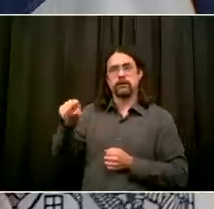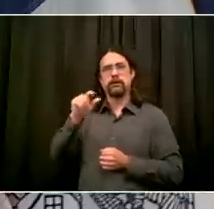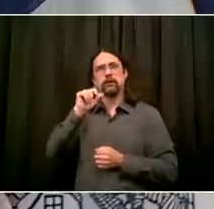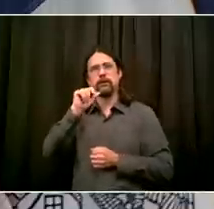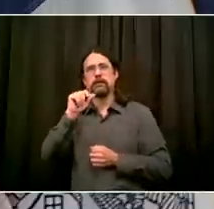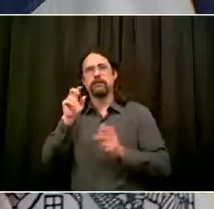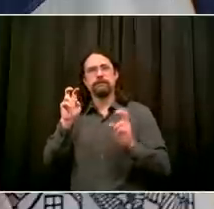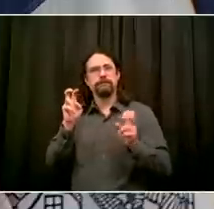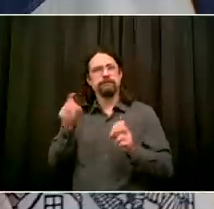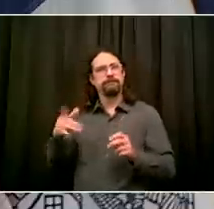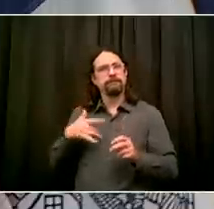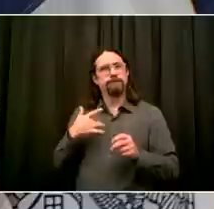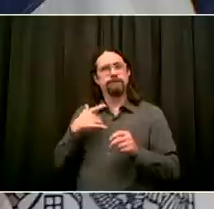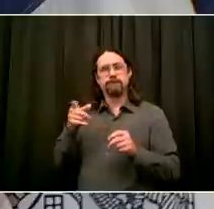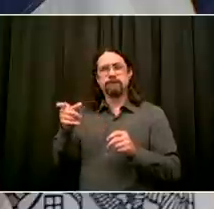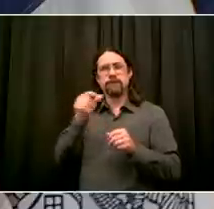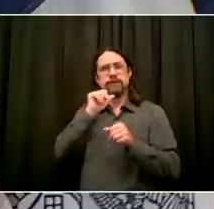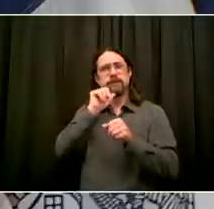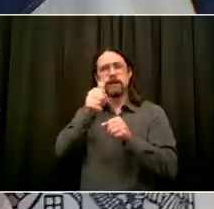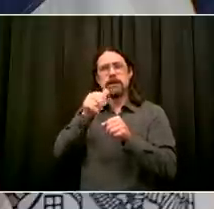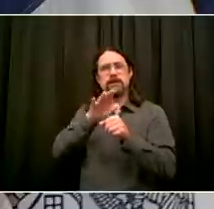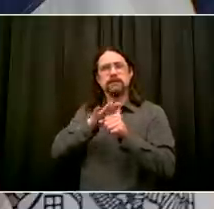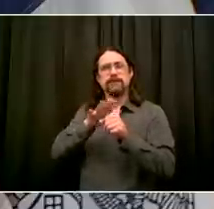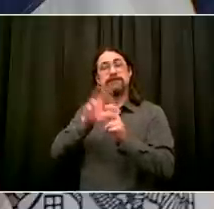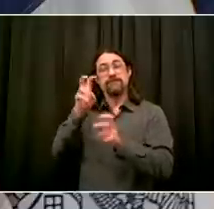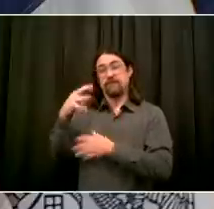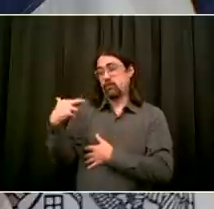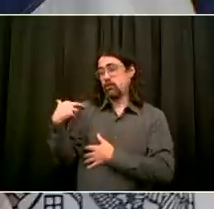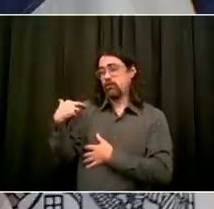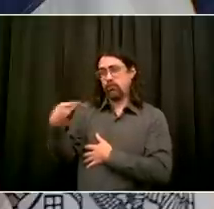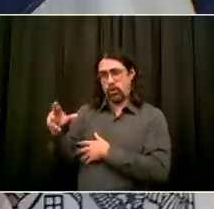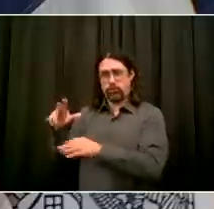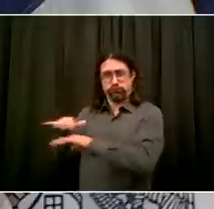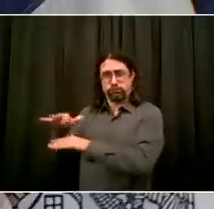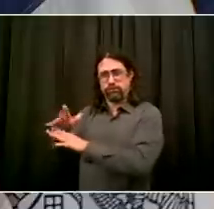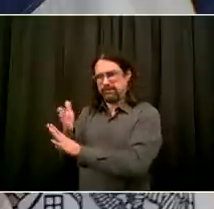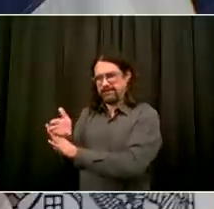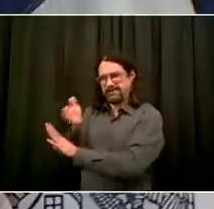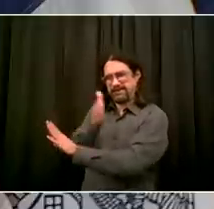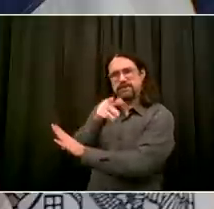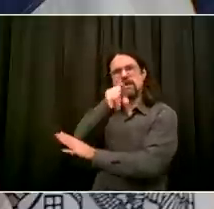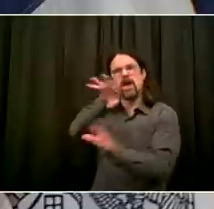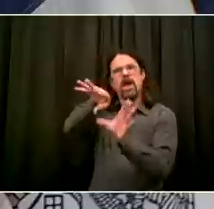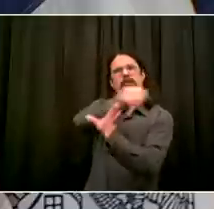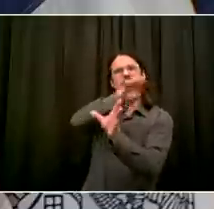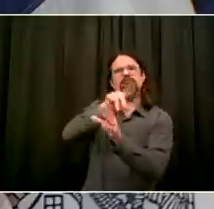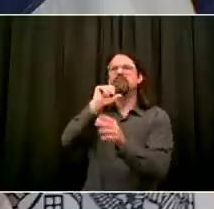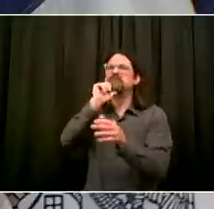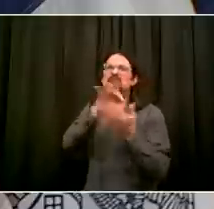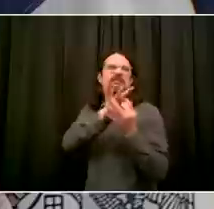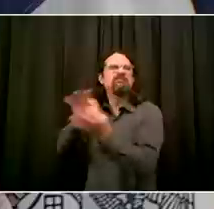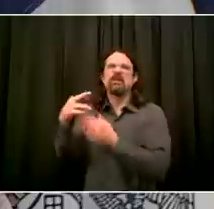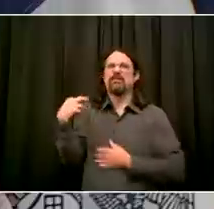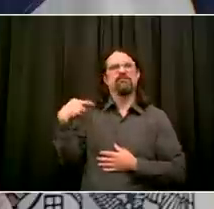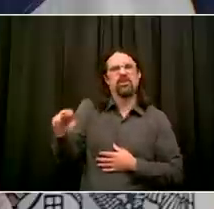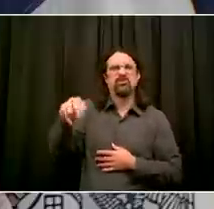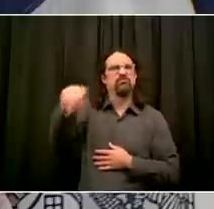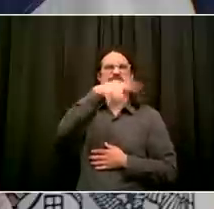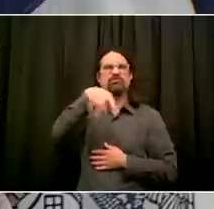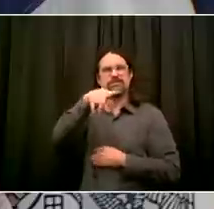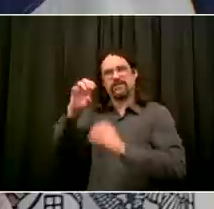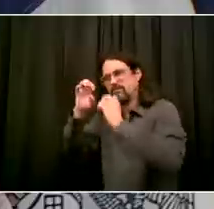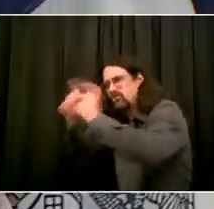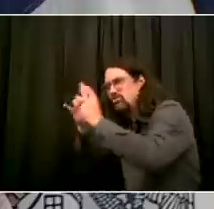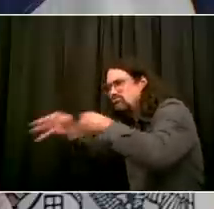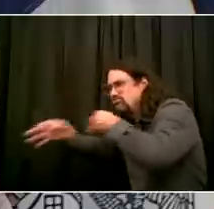I can't speculate on that, Marcia. I think what we have to do throughout all these zip codes is work with everyone. I